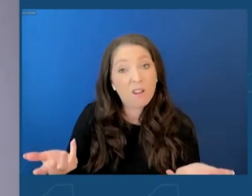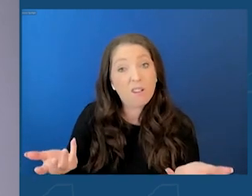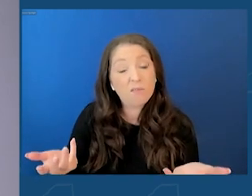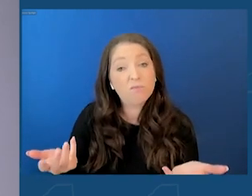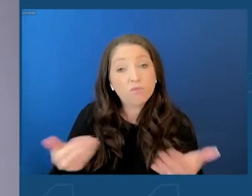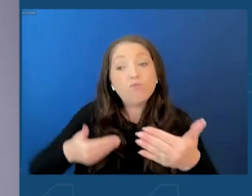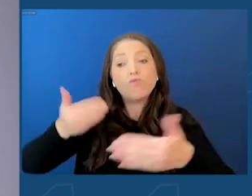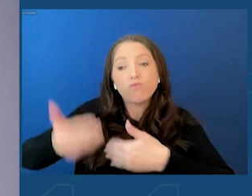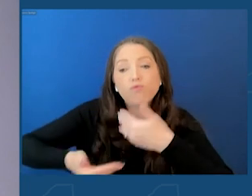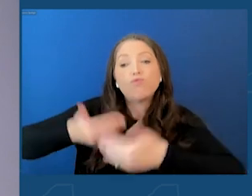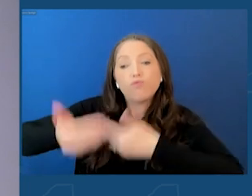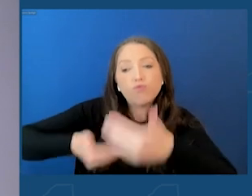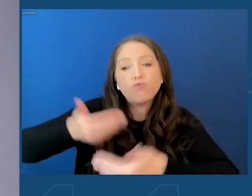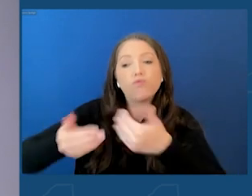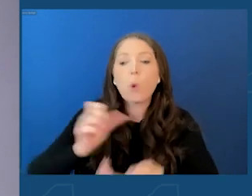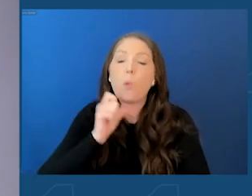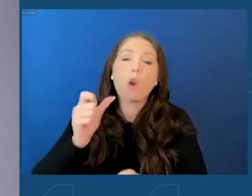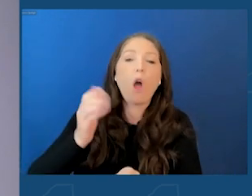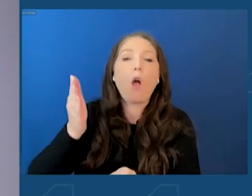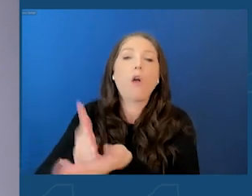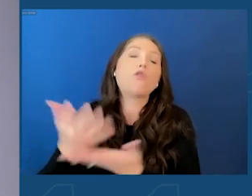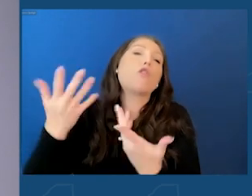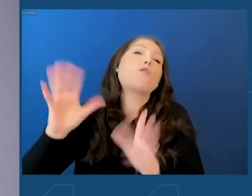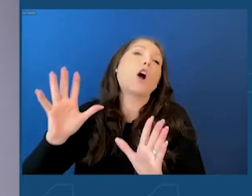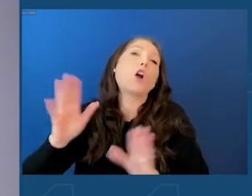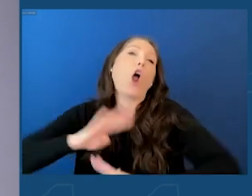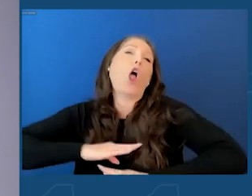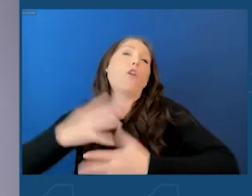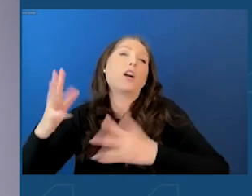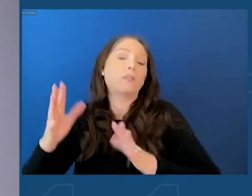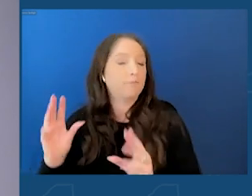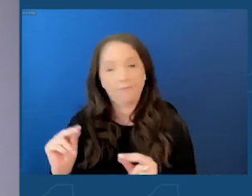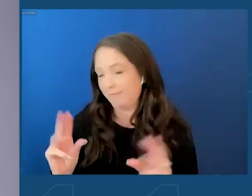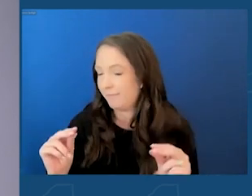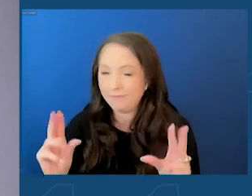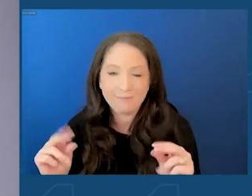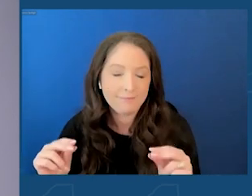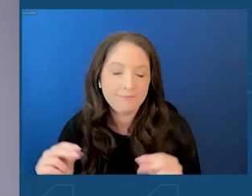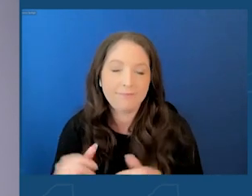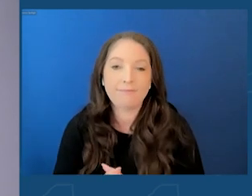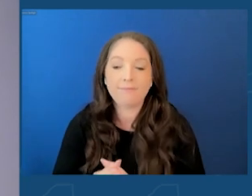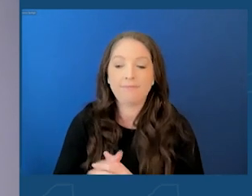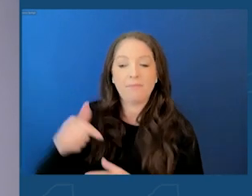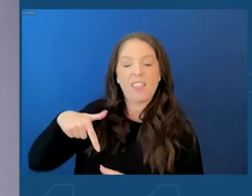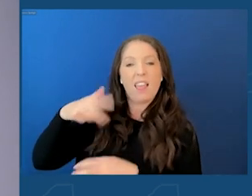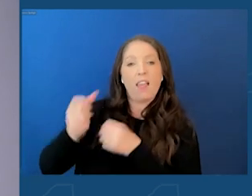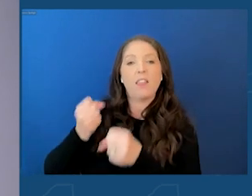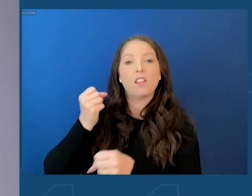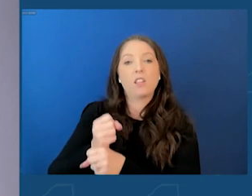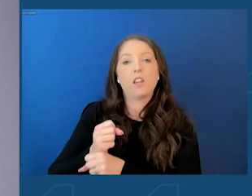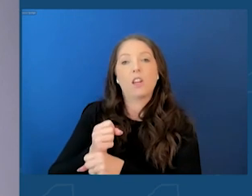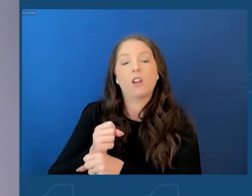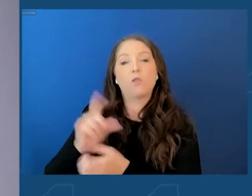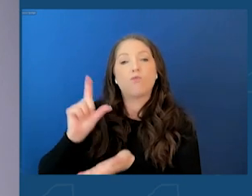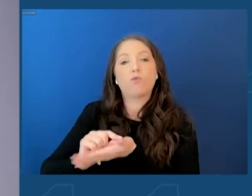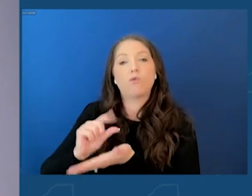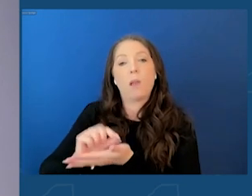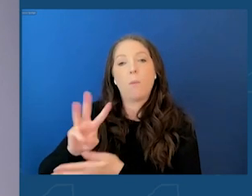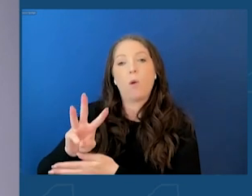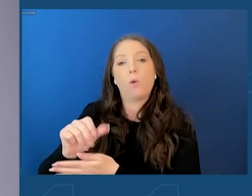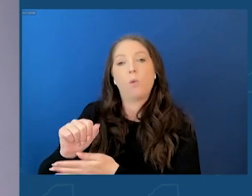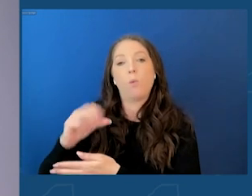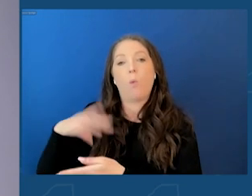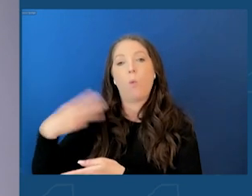we're not stopping there. Earlier this year, the Washington Post talked with a woman from Freeport, Maine,